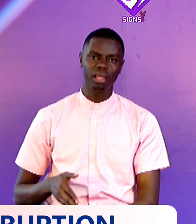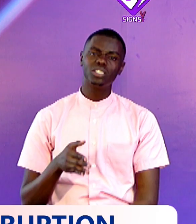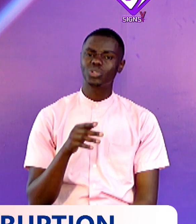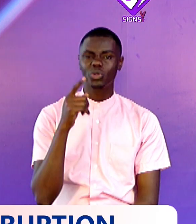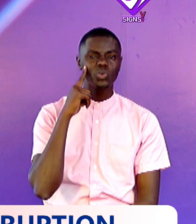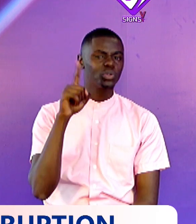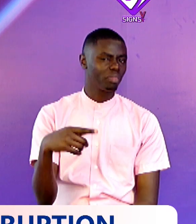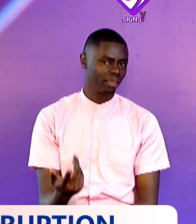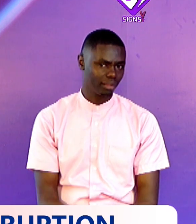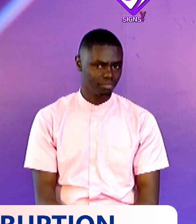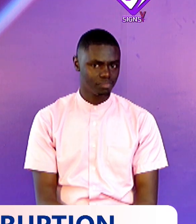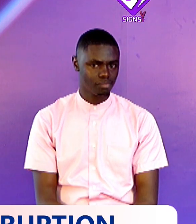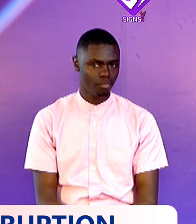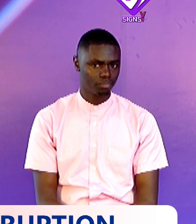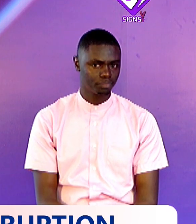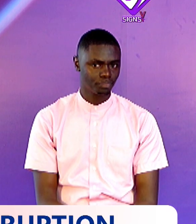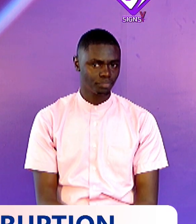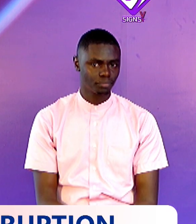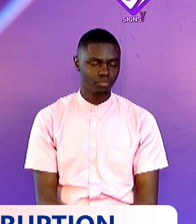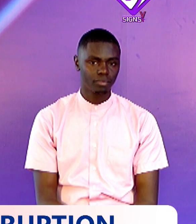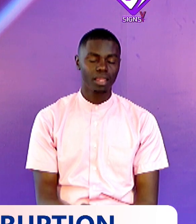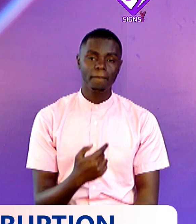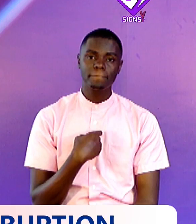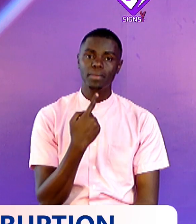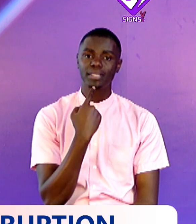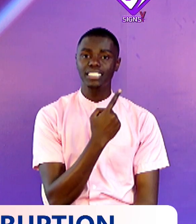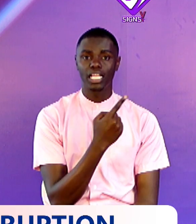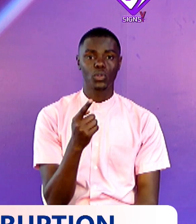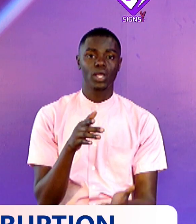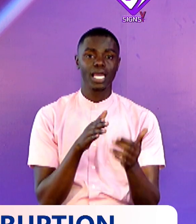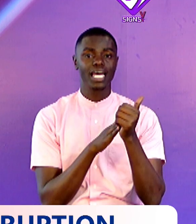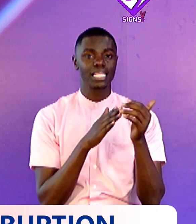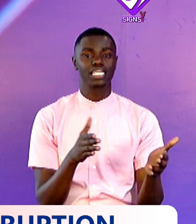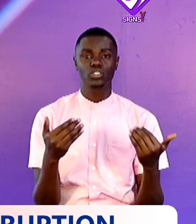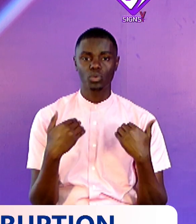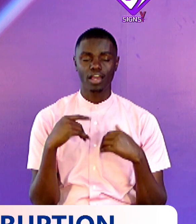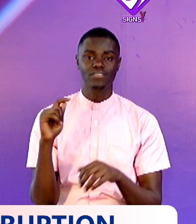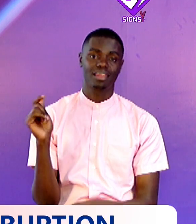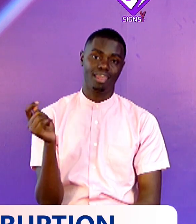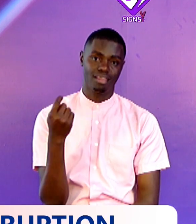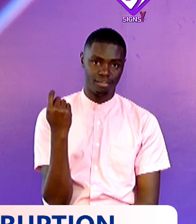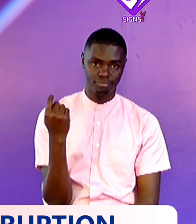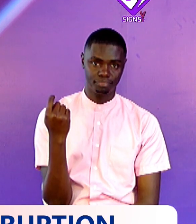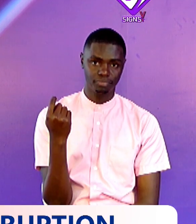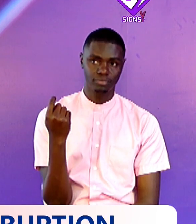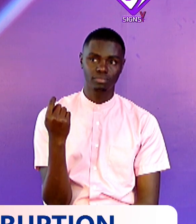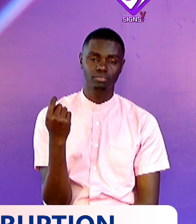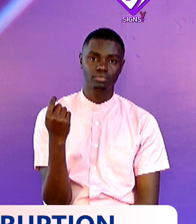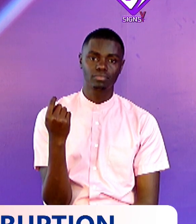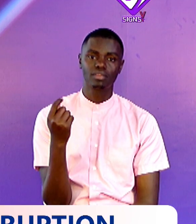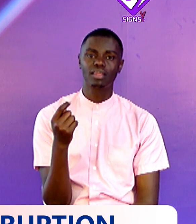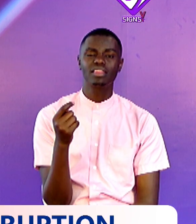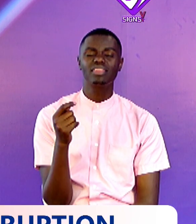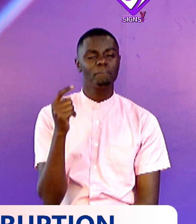Right. Then this makes me tell you that the leaders that we have in Kenya, they are so